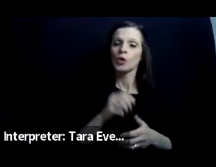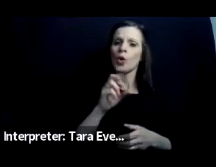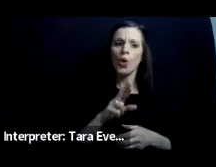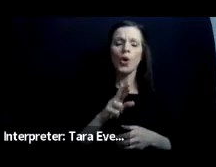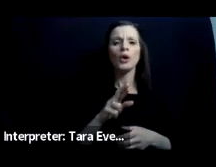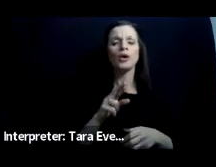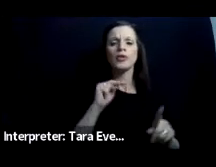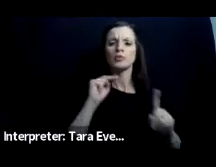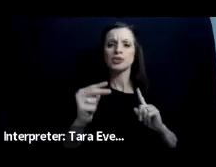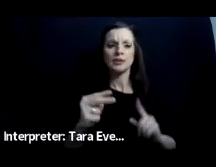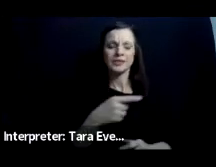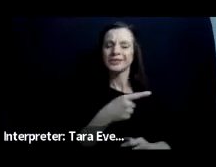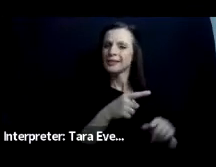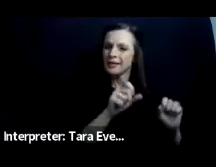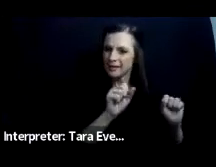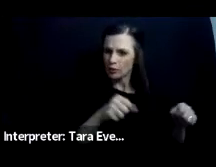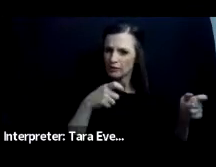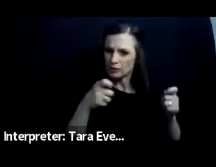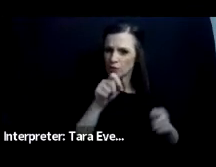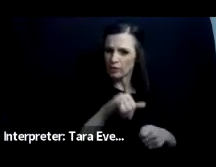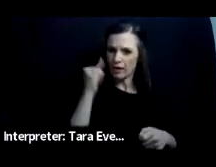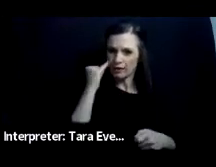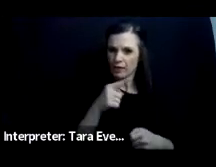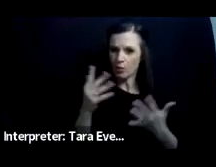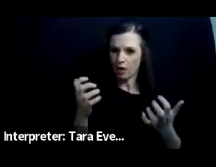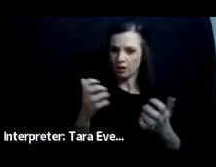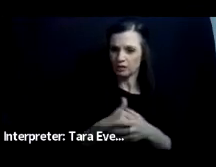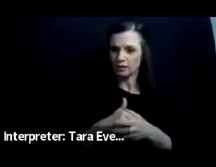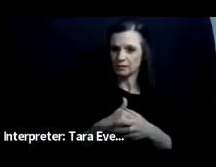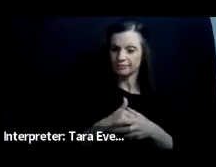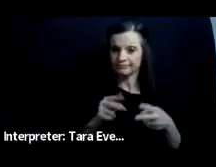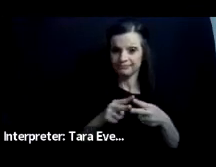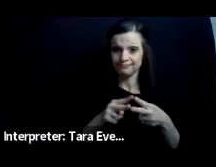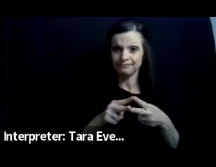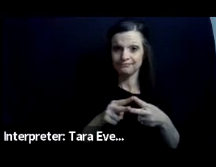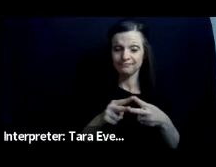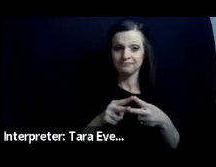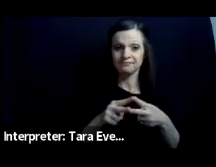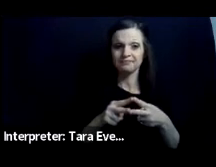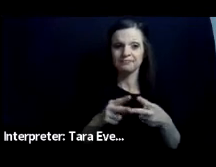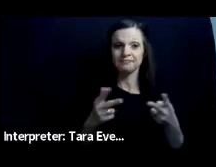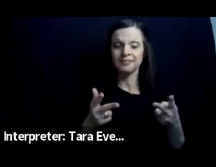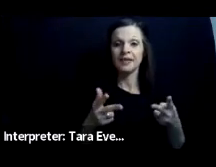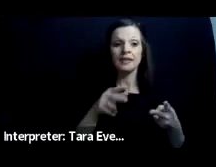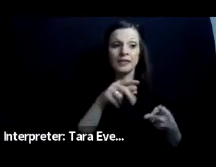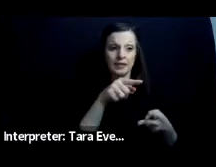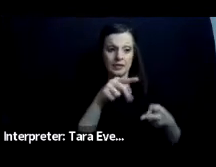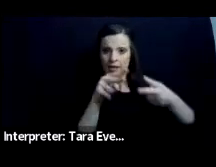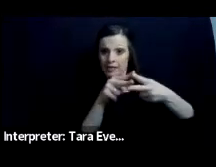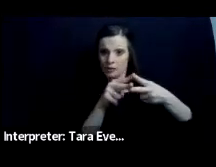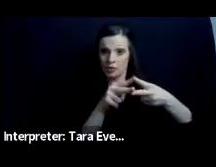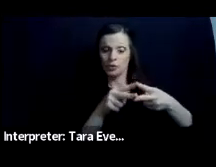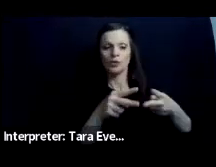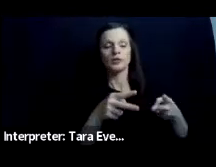if they really wanted to, then whatever that is going to be stigmatized,